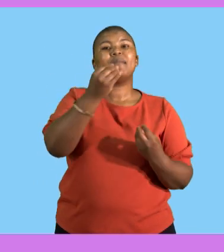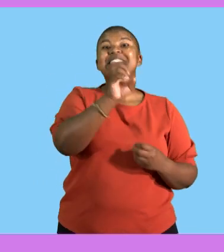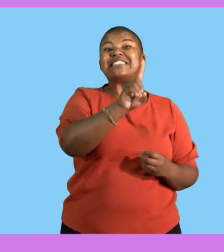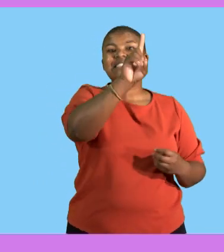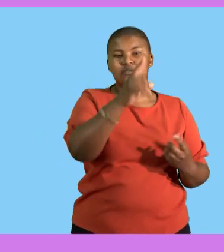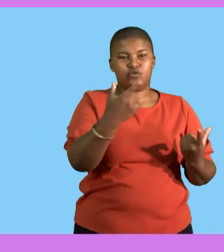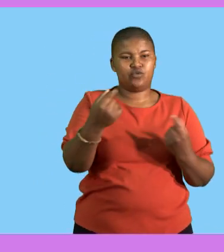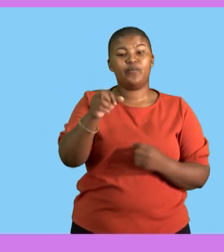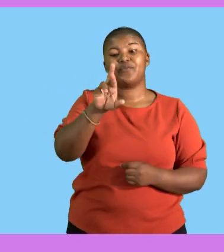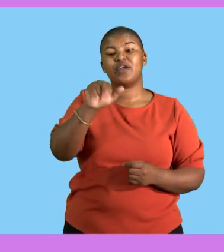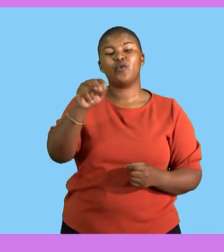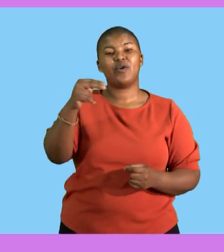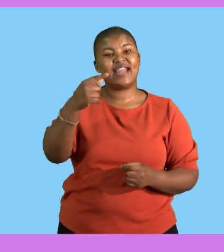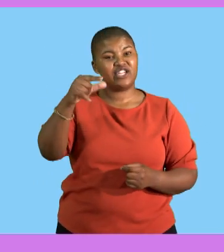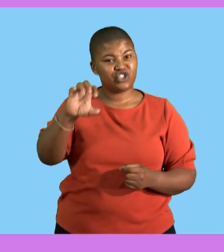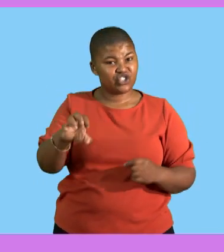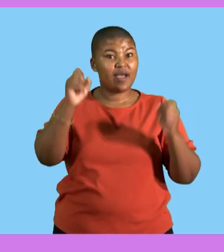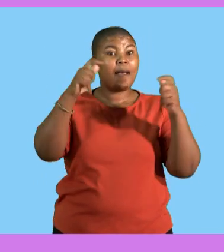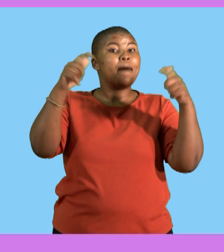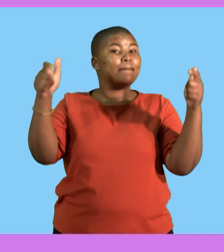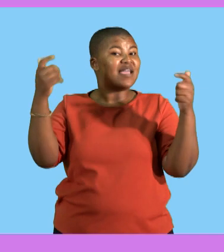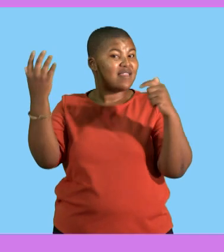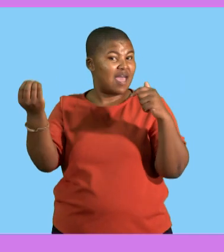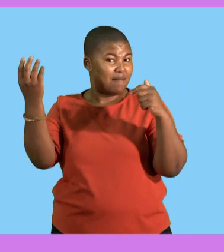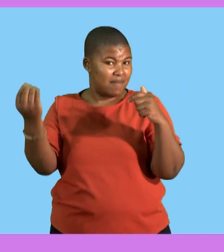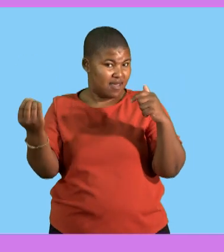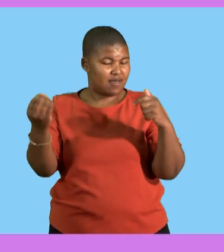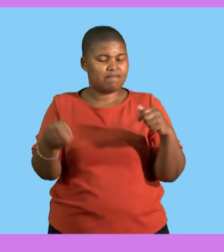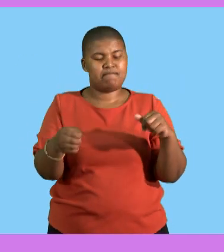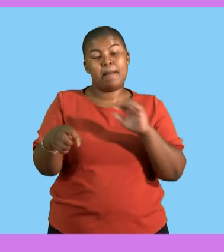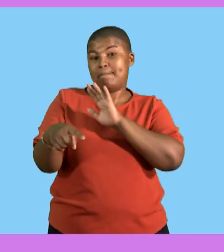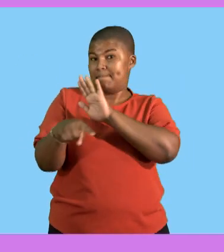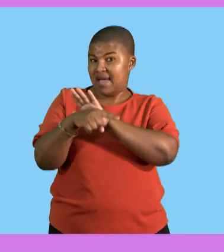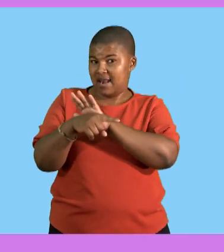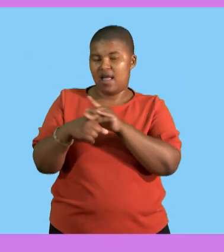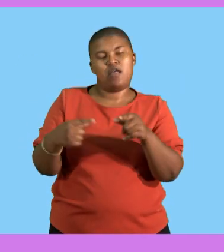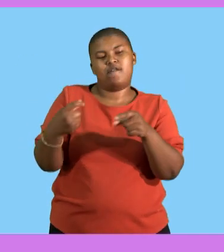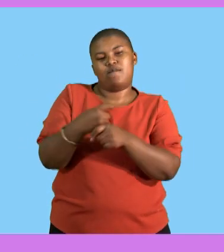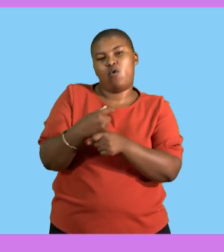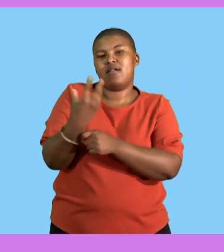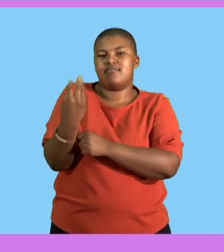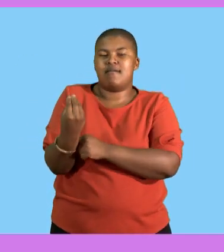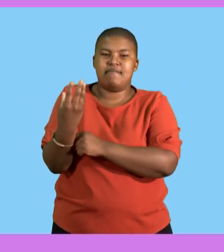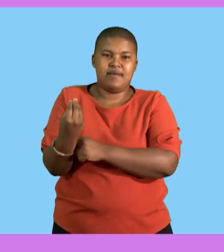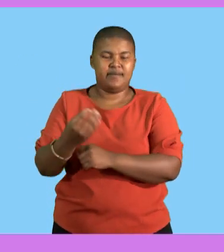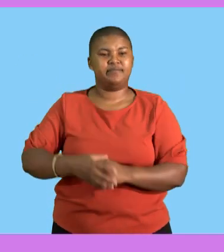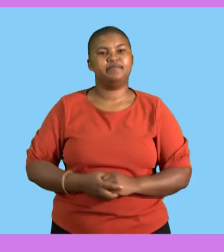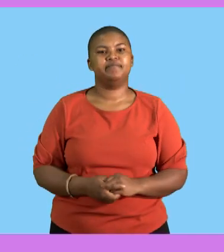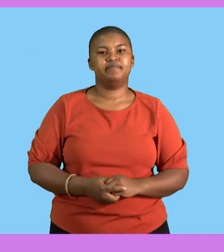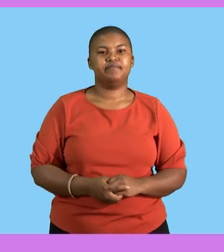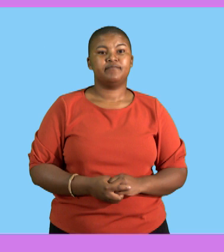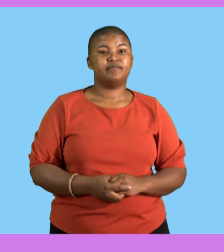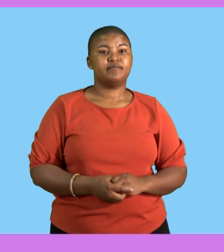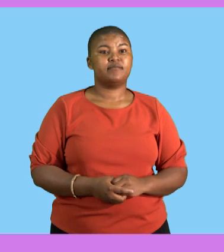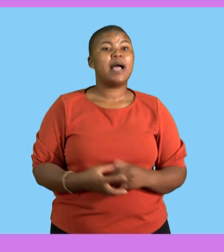to your highest value minus your smallest value from the data set. So the